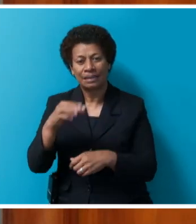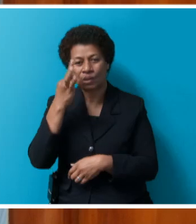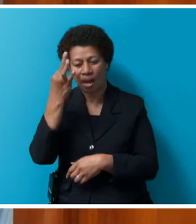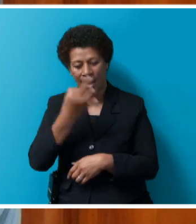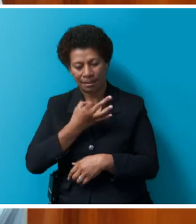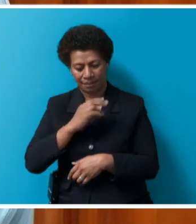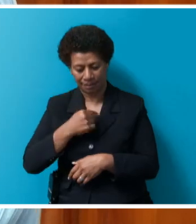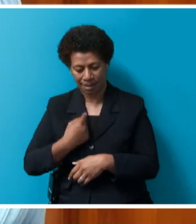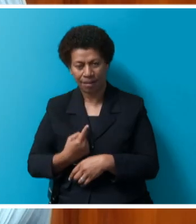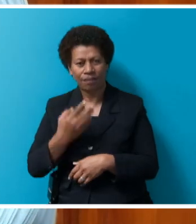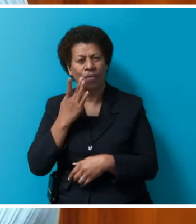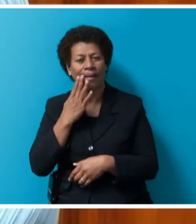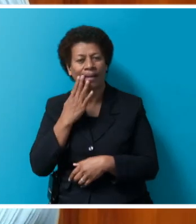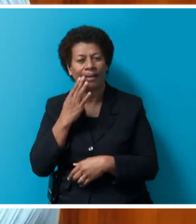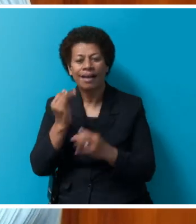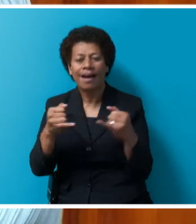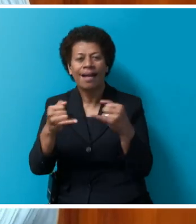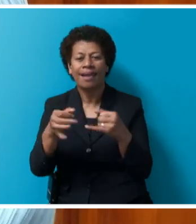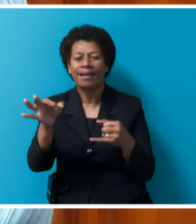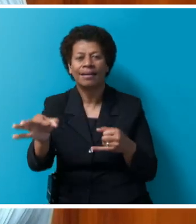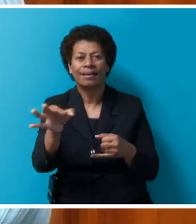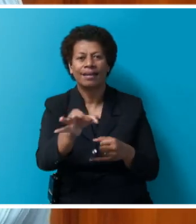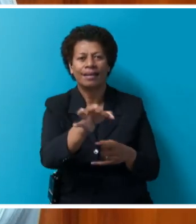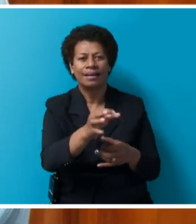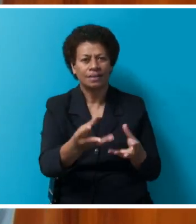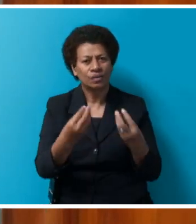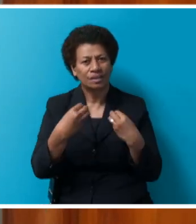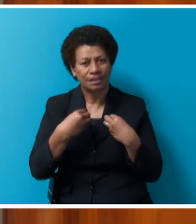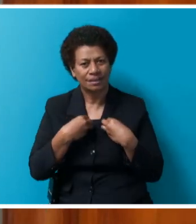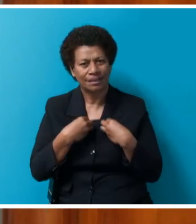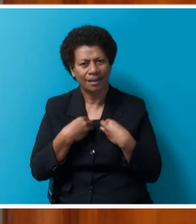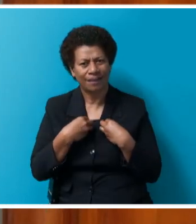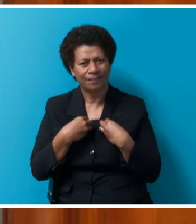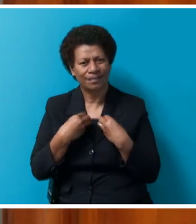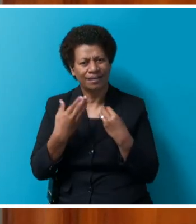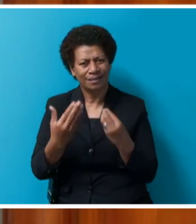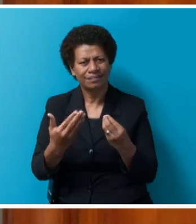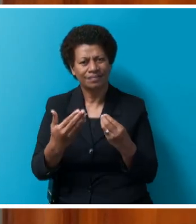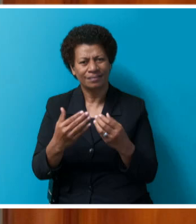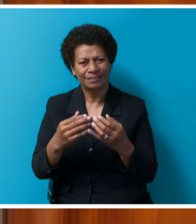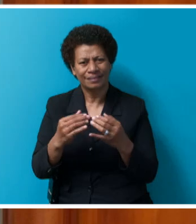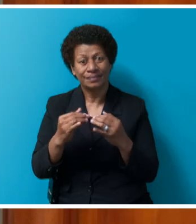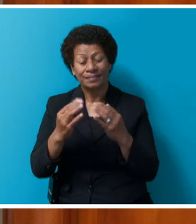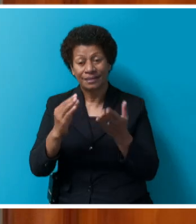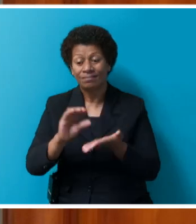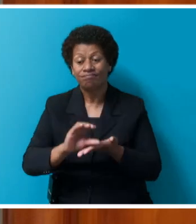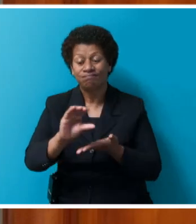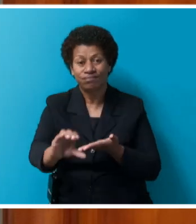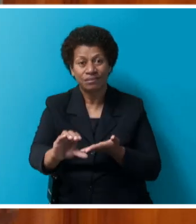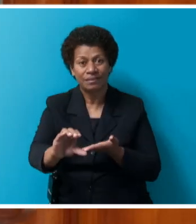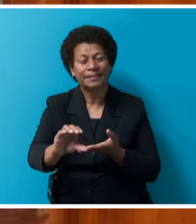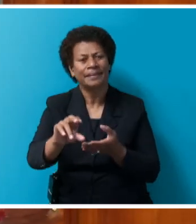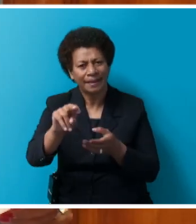when will our maritime and rural provinces receive the comprehensive, sustained investment they deserve?